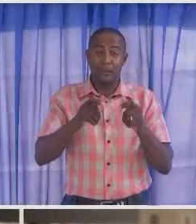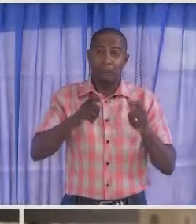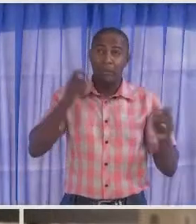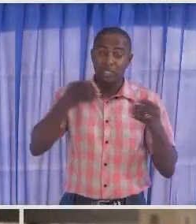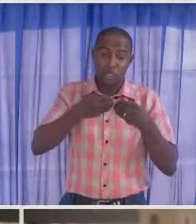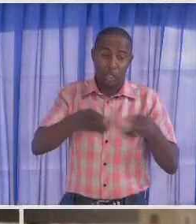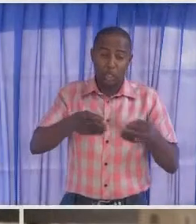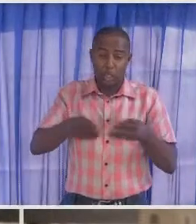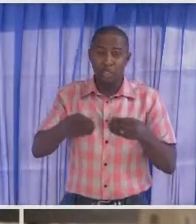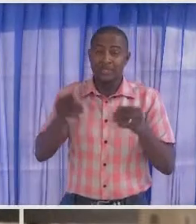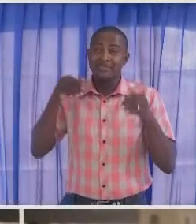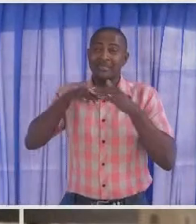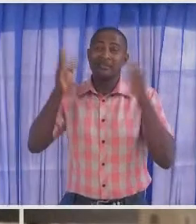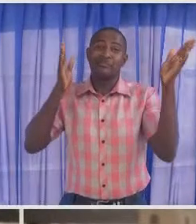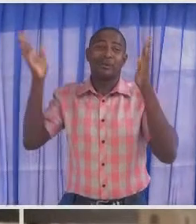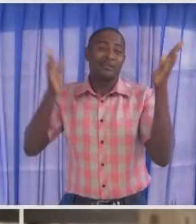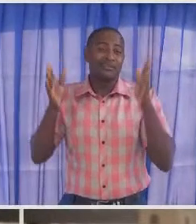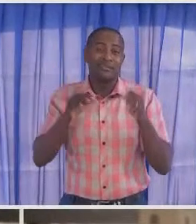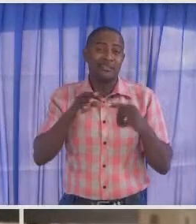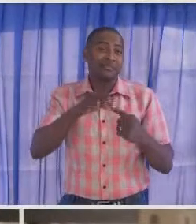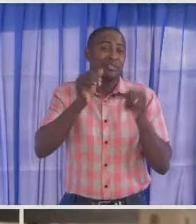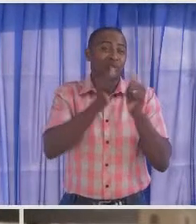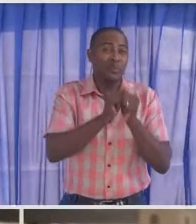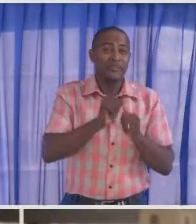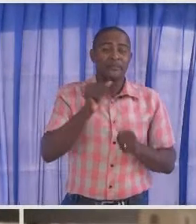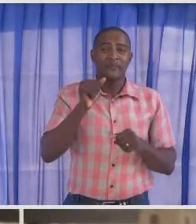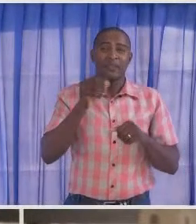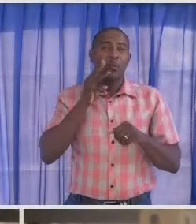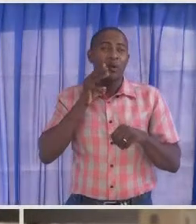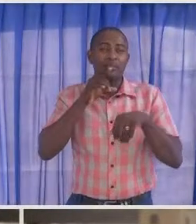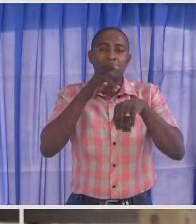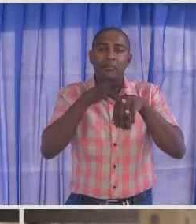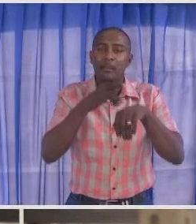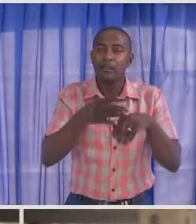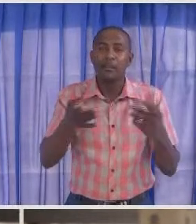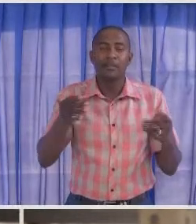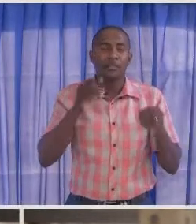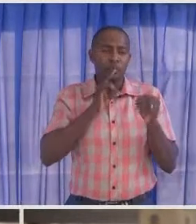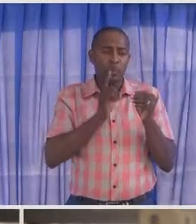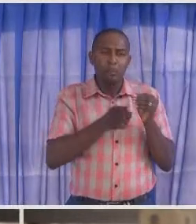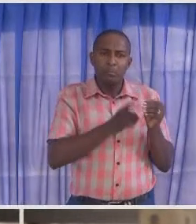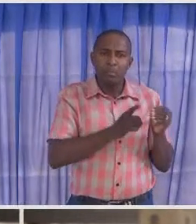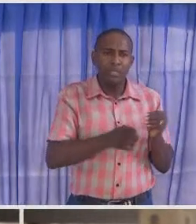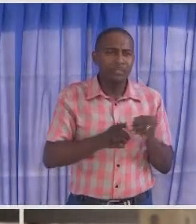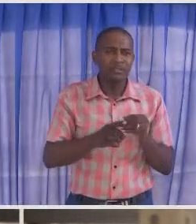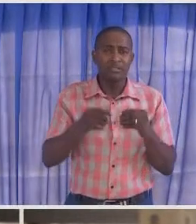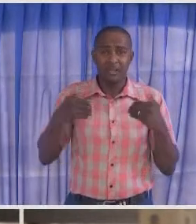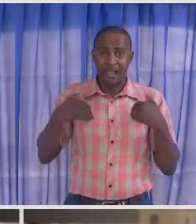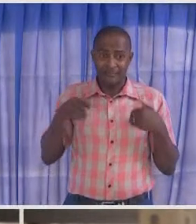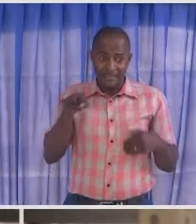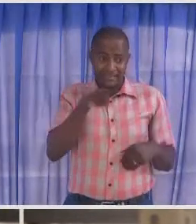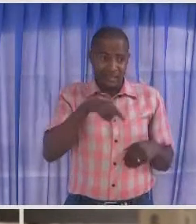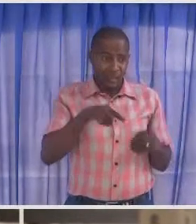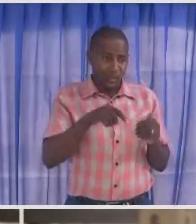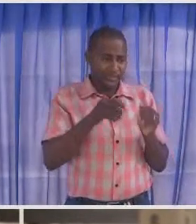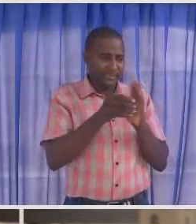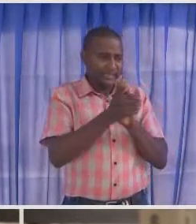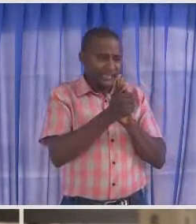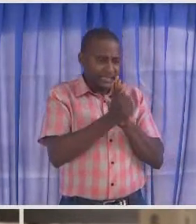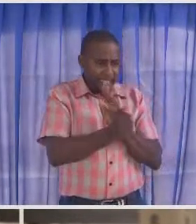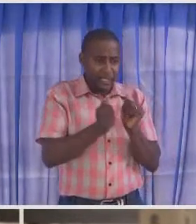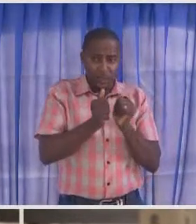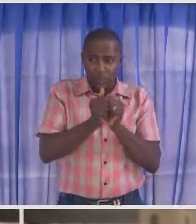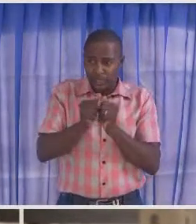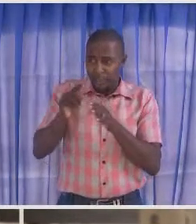space, especially with your fruits like watermelons, your tomatoes. And having those skill sets developed among the students, the students in